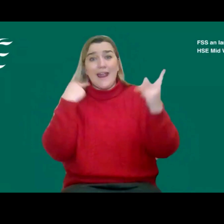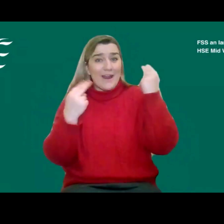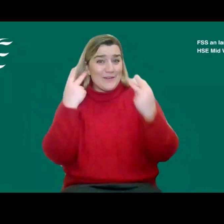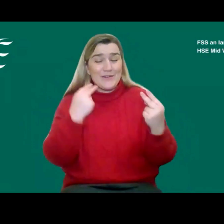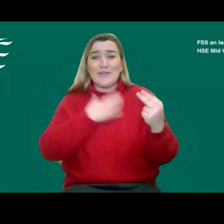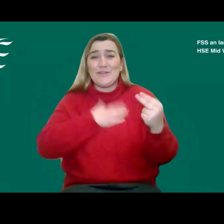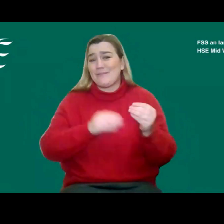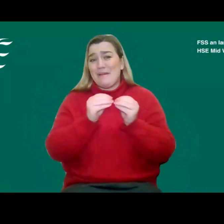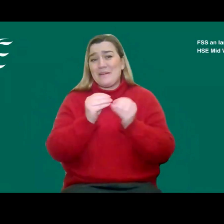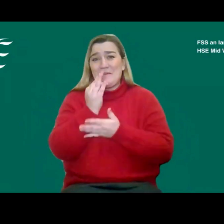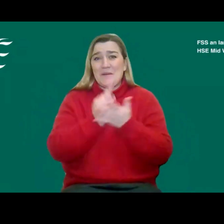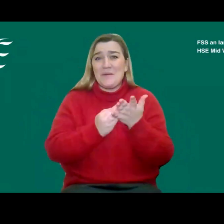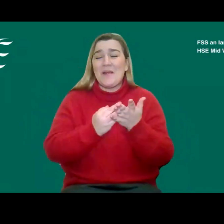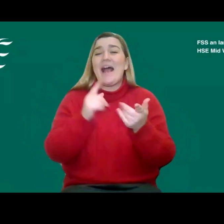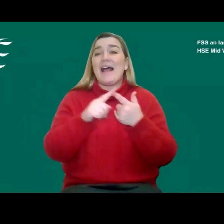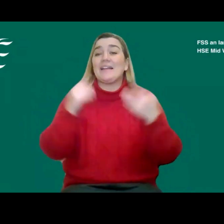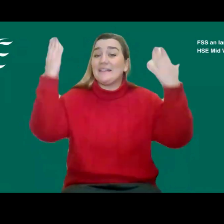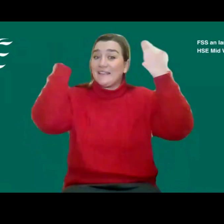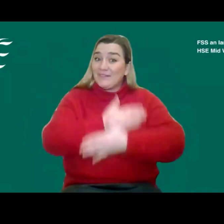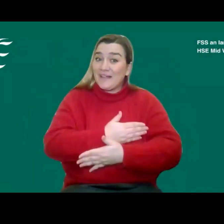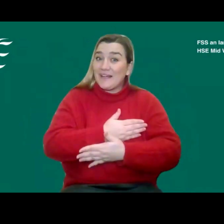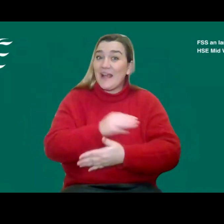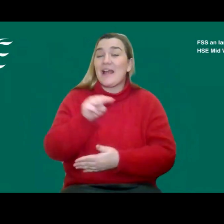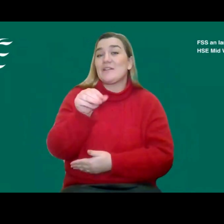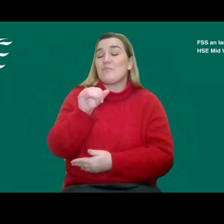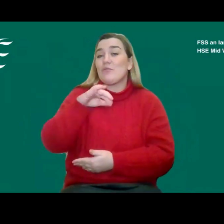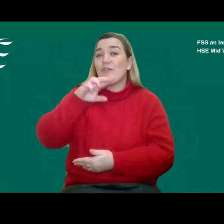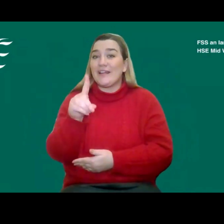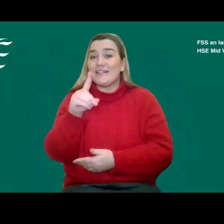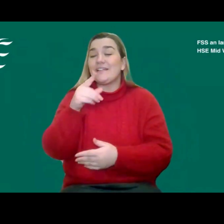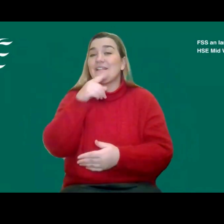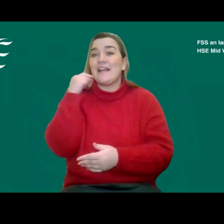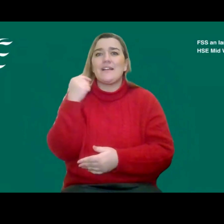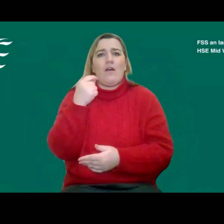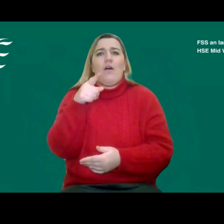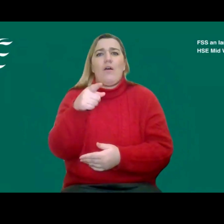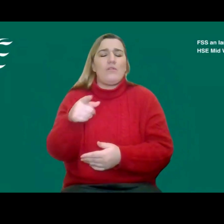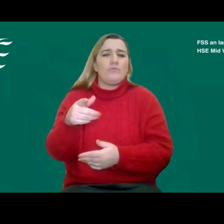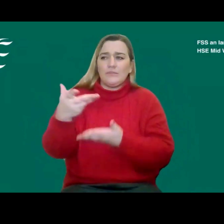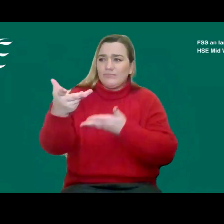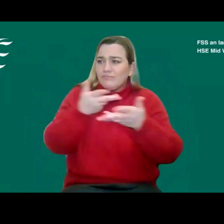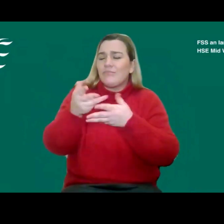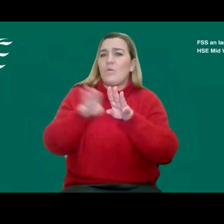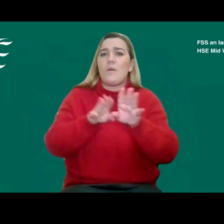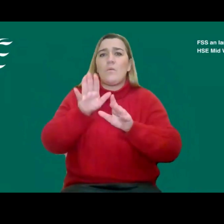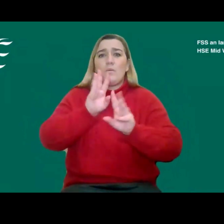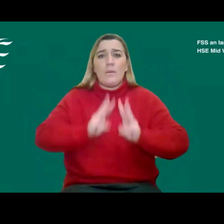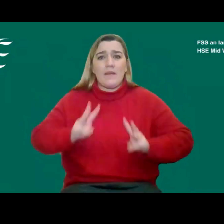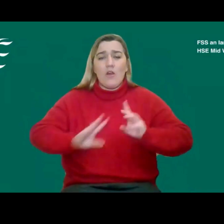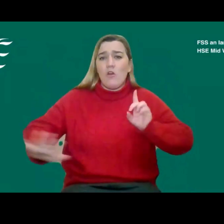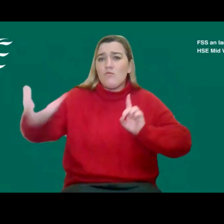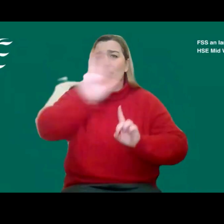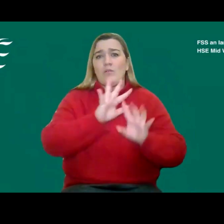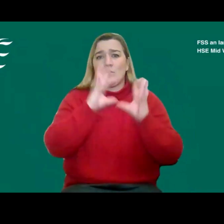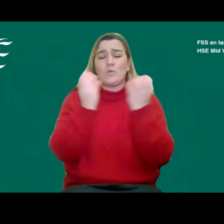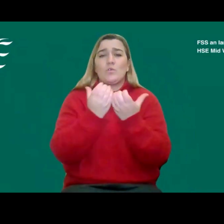few. And this evening, as Mairead said, you will hear from women across our community in the Midwest who will share their experiences